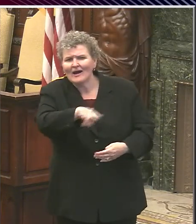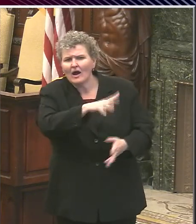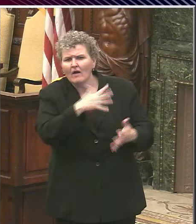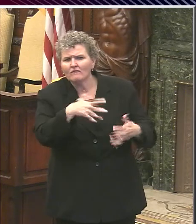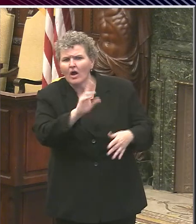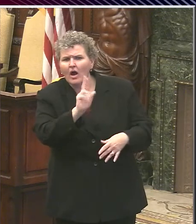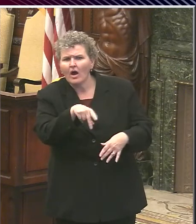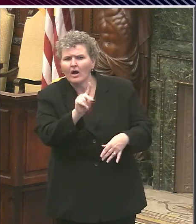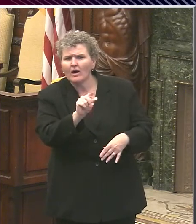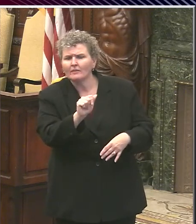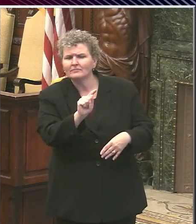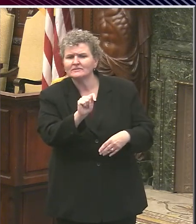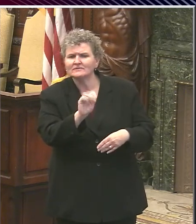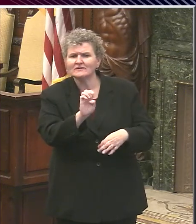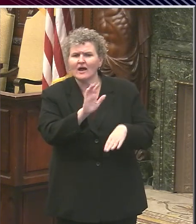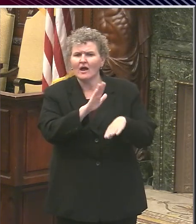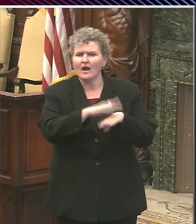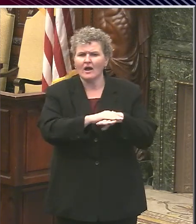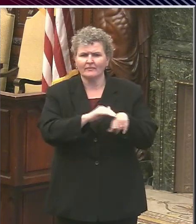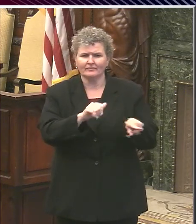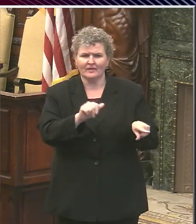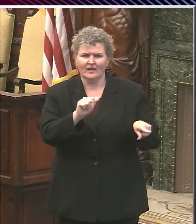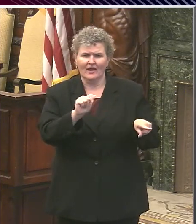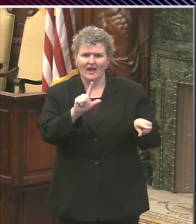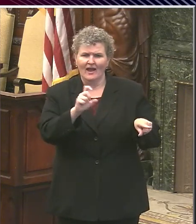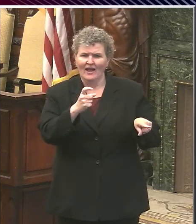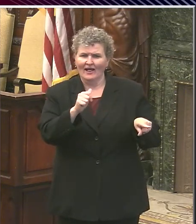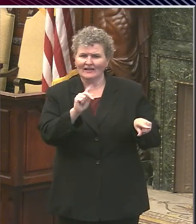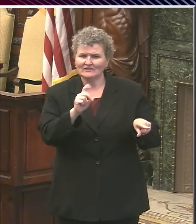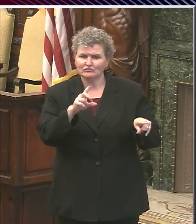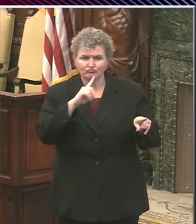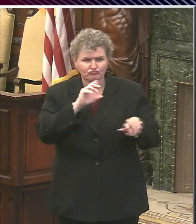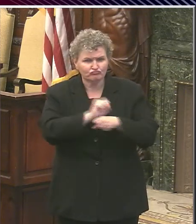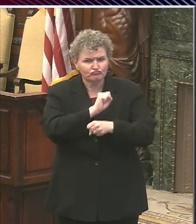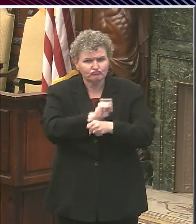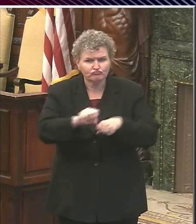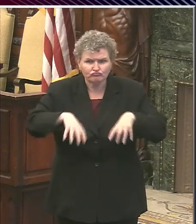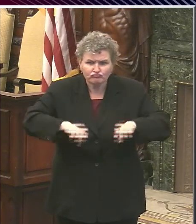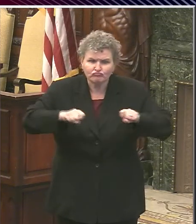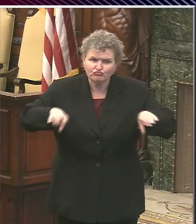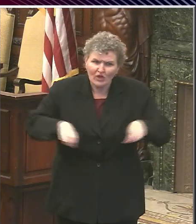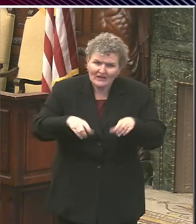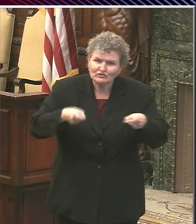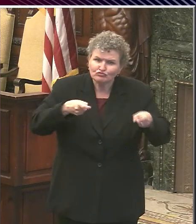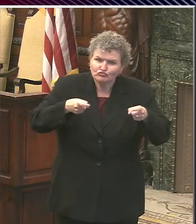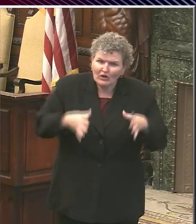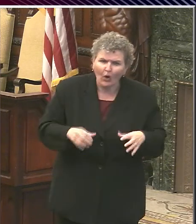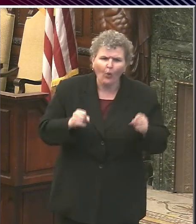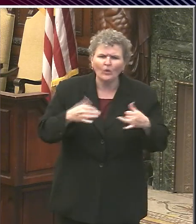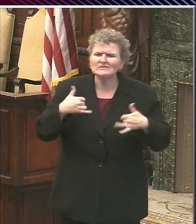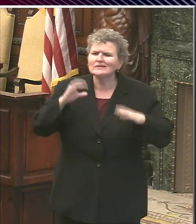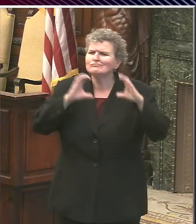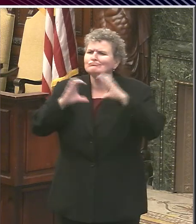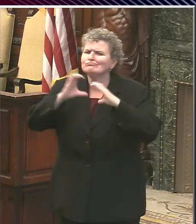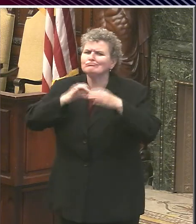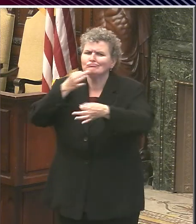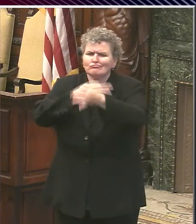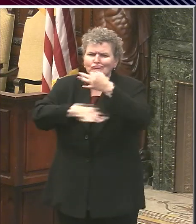transition to Tamar Alexander as the acting managing director and a search for a permanent